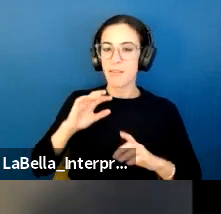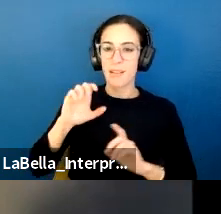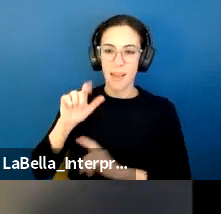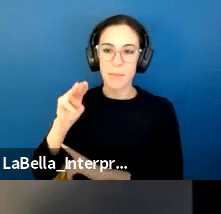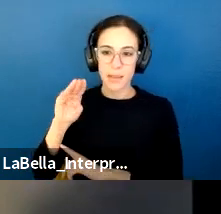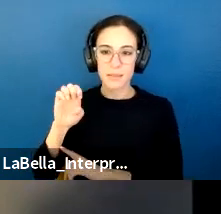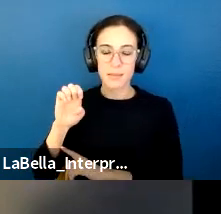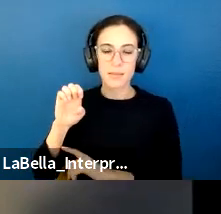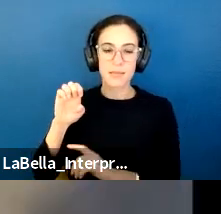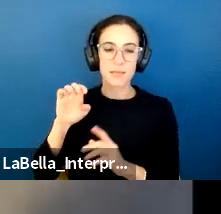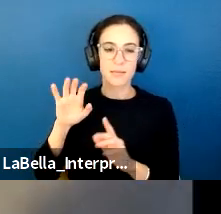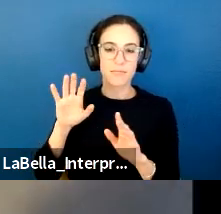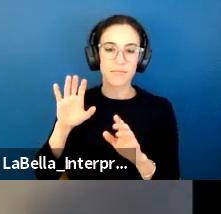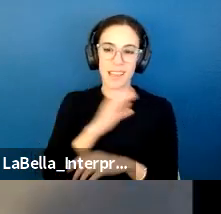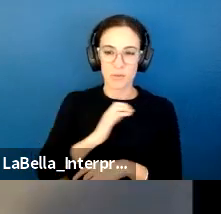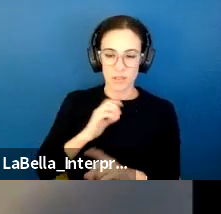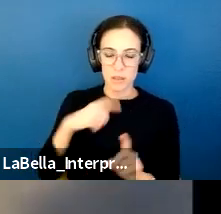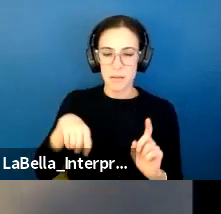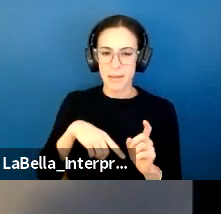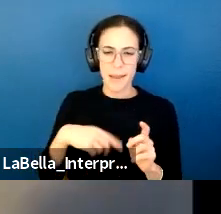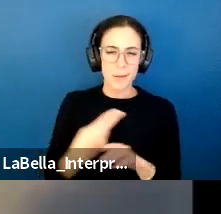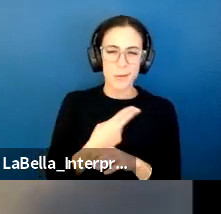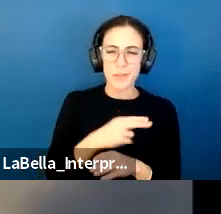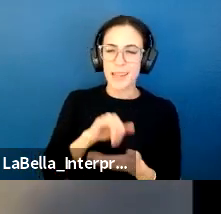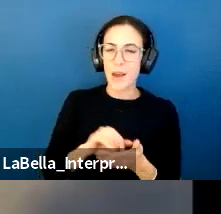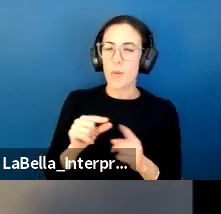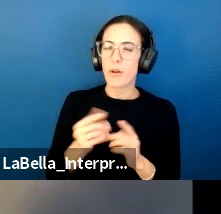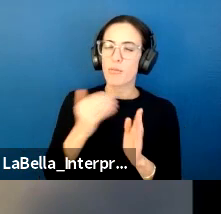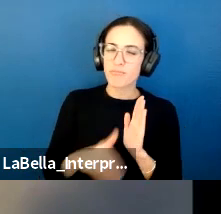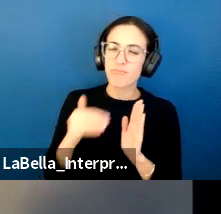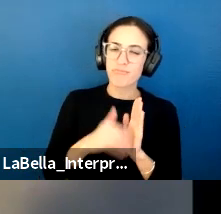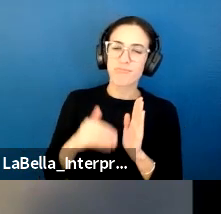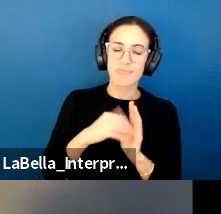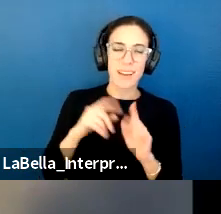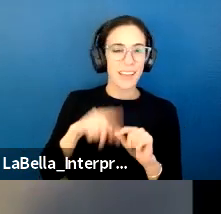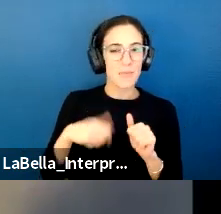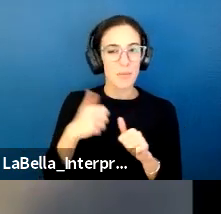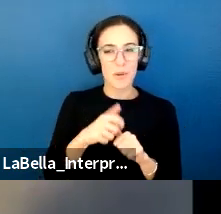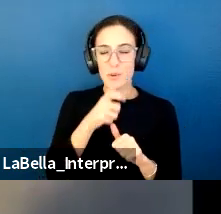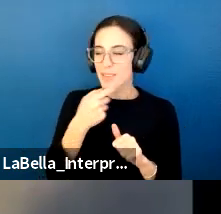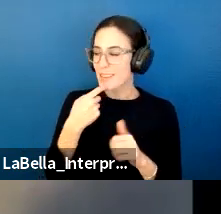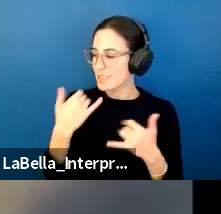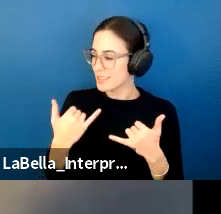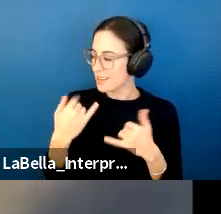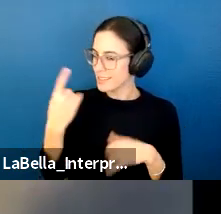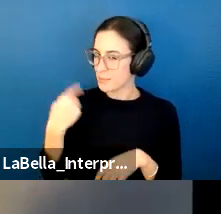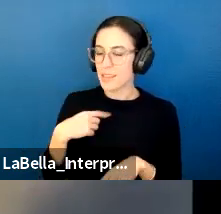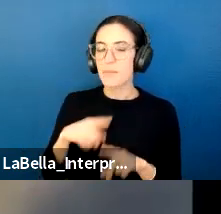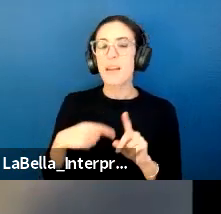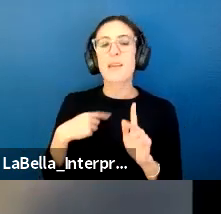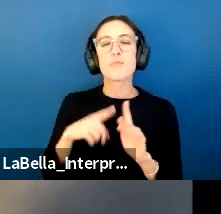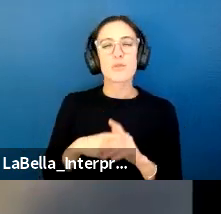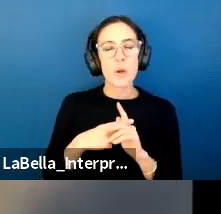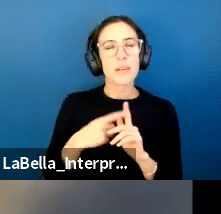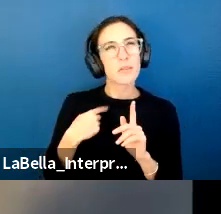there. And I can't remember who mentioned it today, somebody did. But to me, I'm beginning to form a